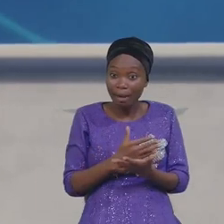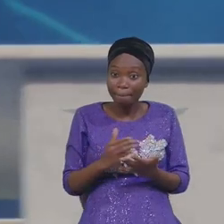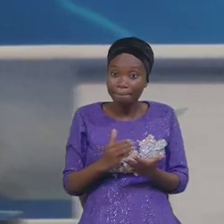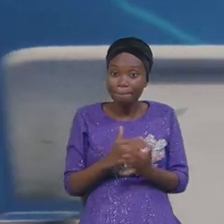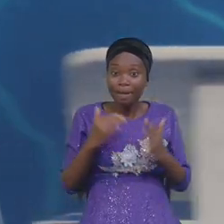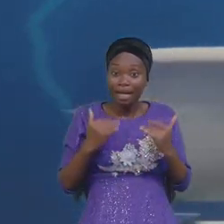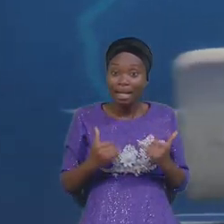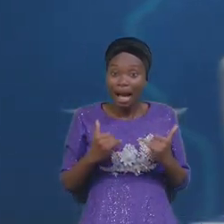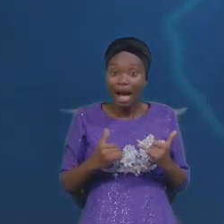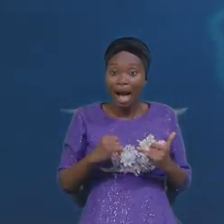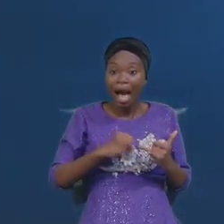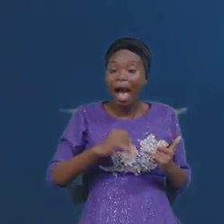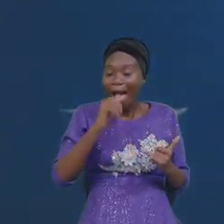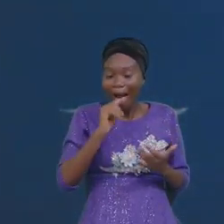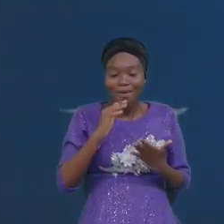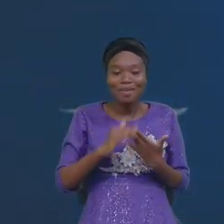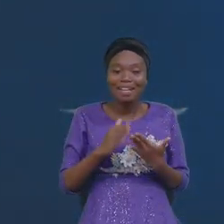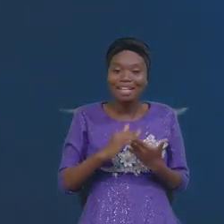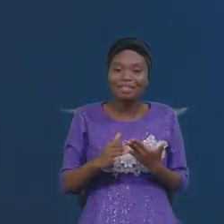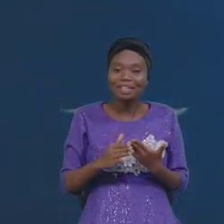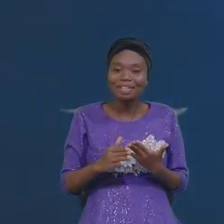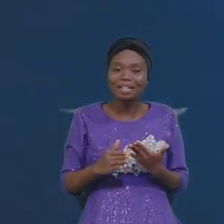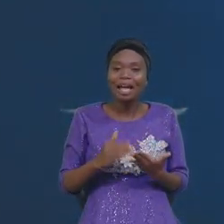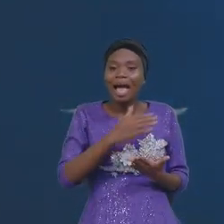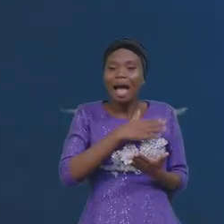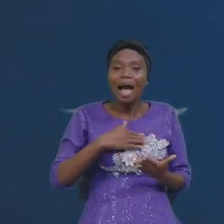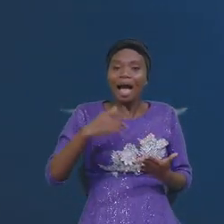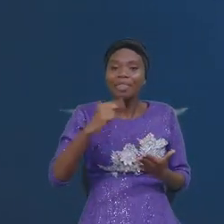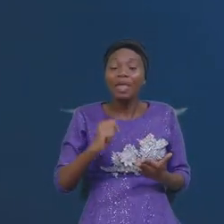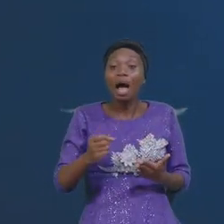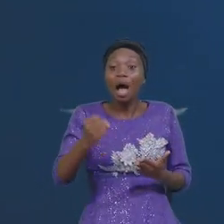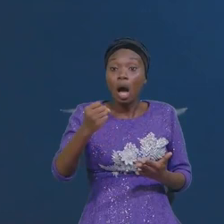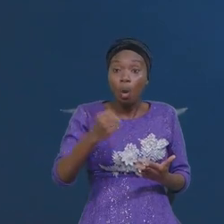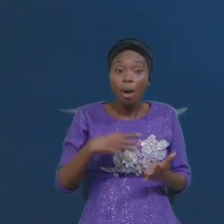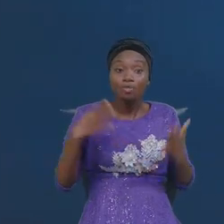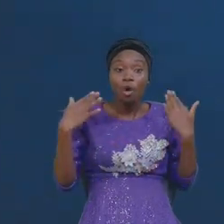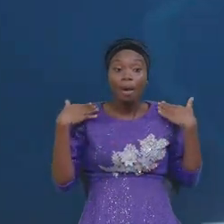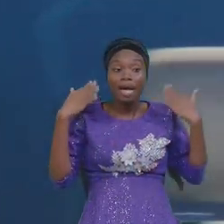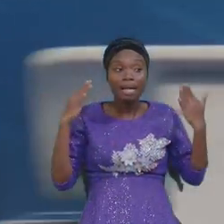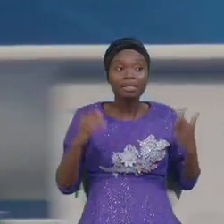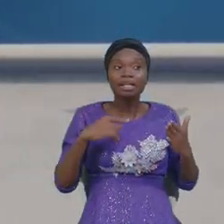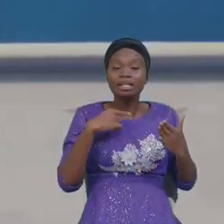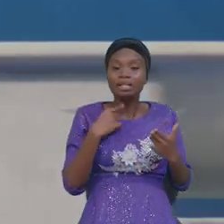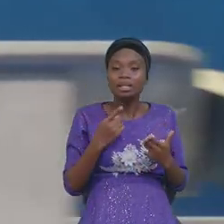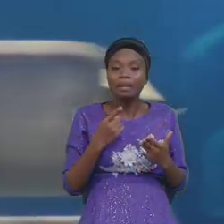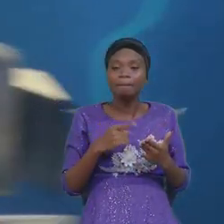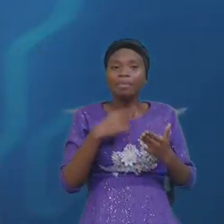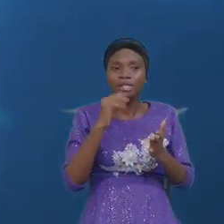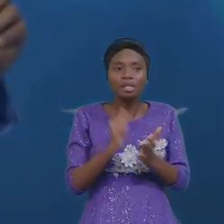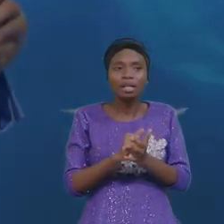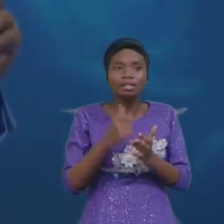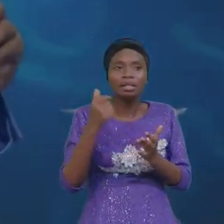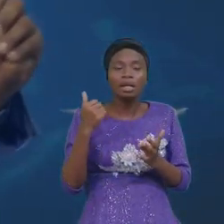Now I am forgiven. And the white-robed angels, they sing, a sinner